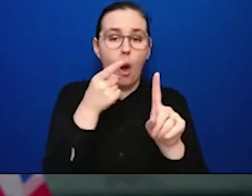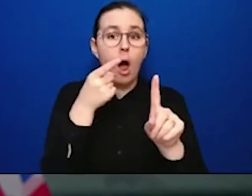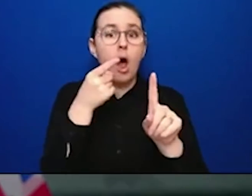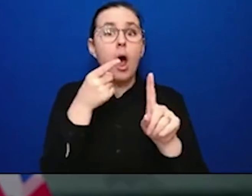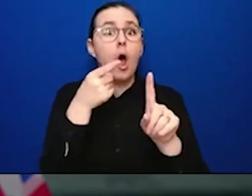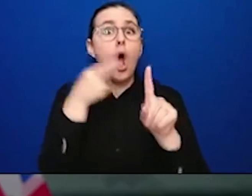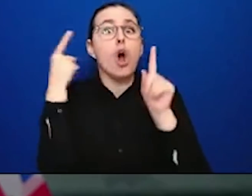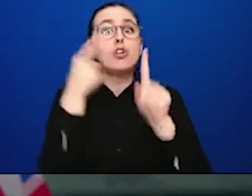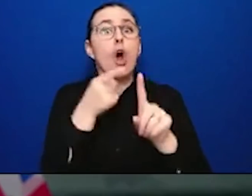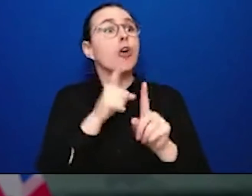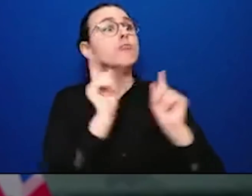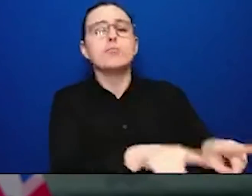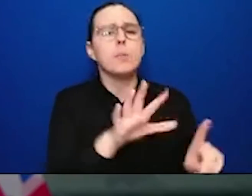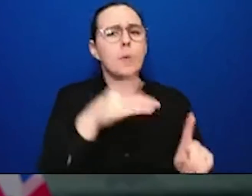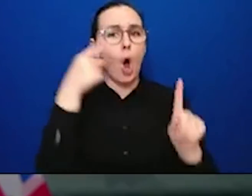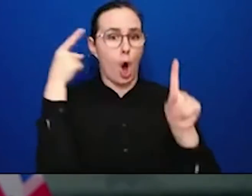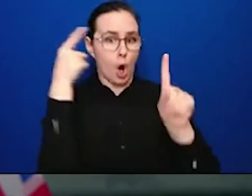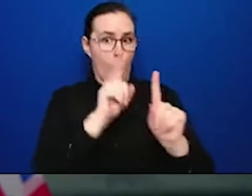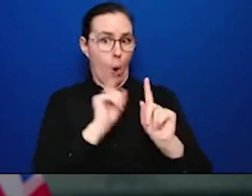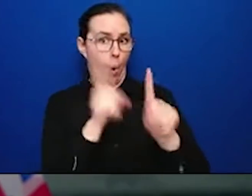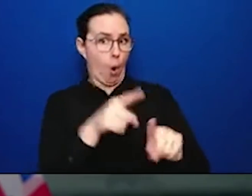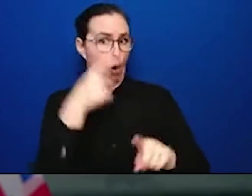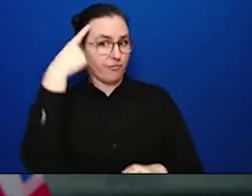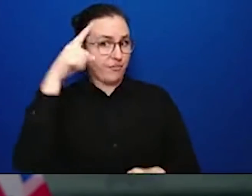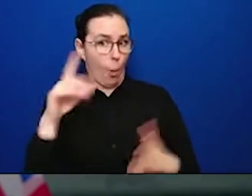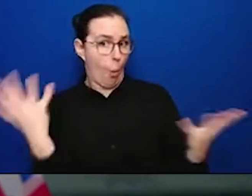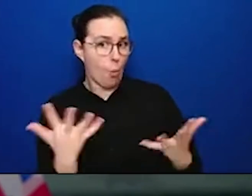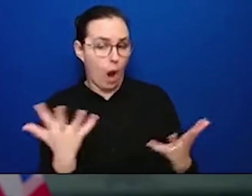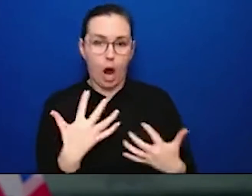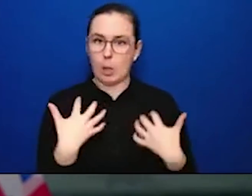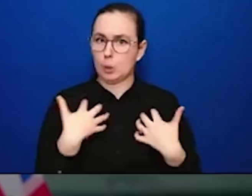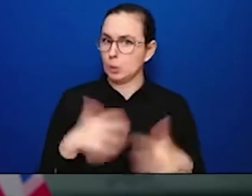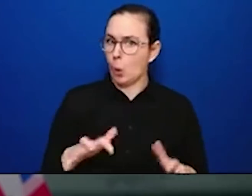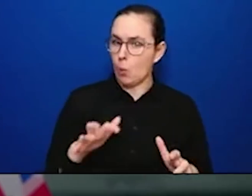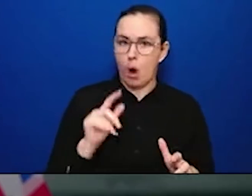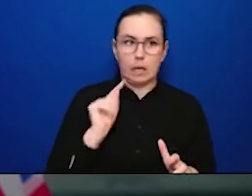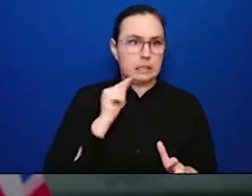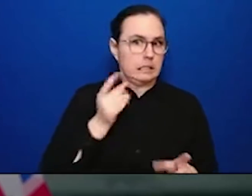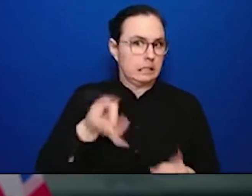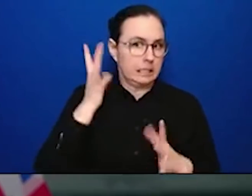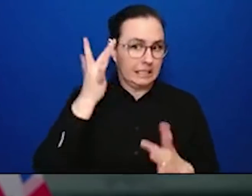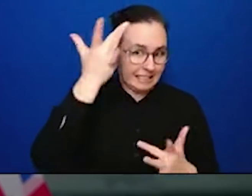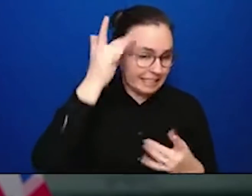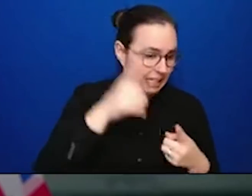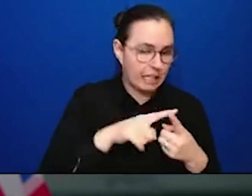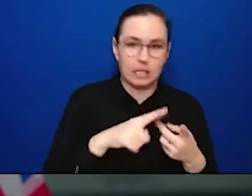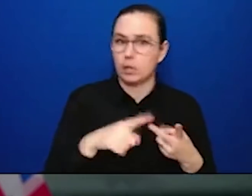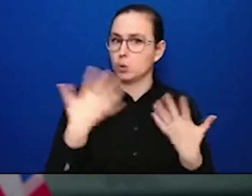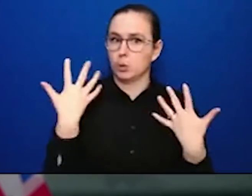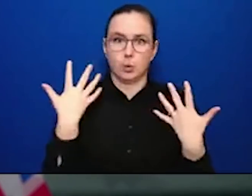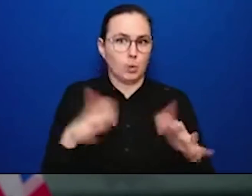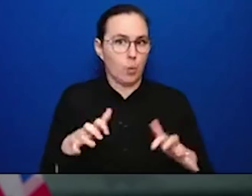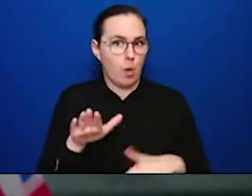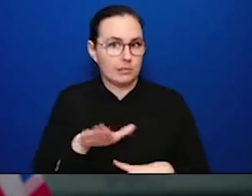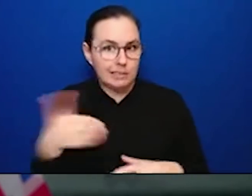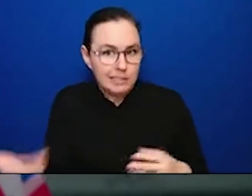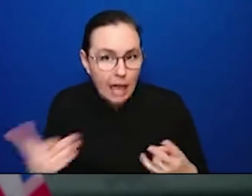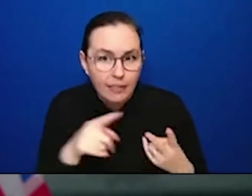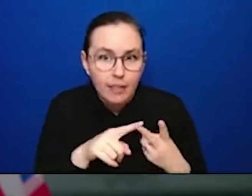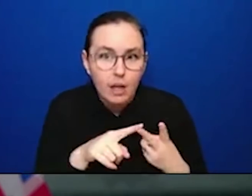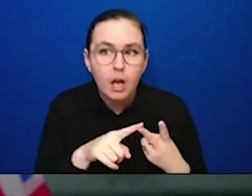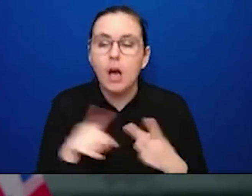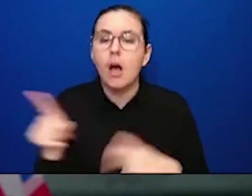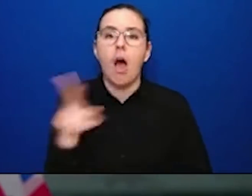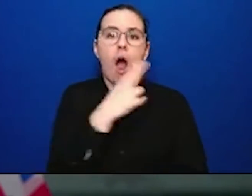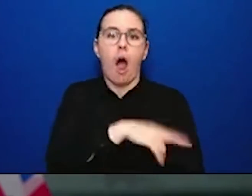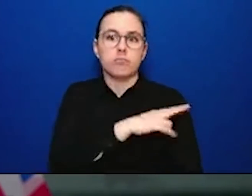primary is to prevent serious illness, to prevent sickness and death, to prevent overwhelming of our healthcare system. And